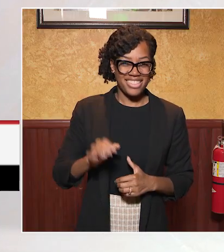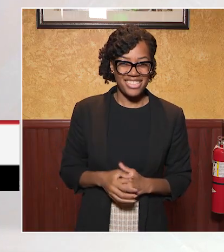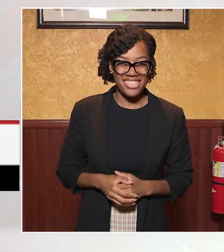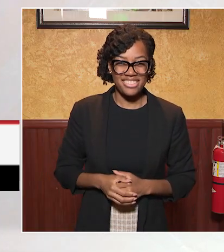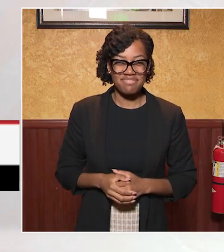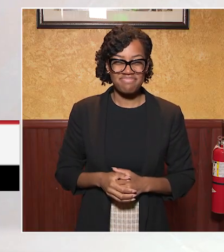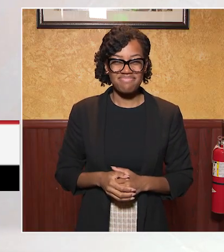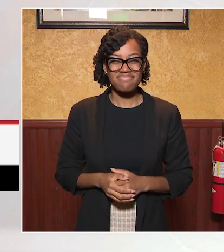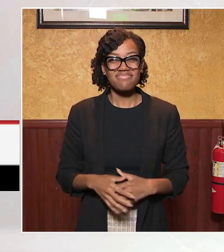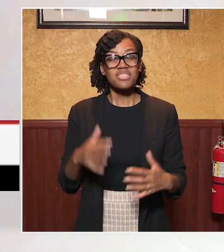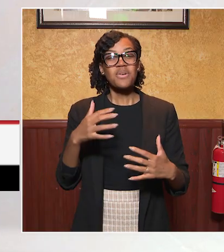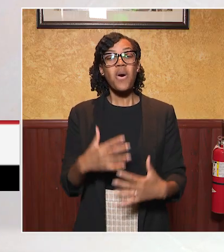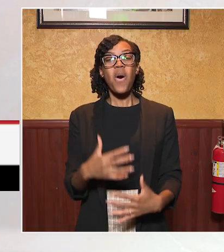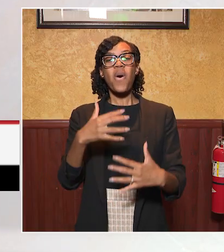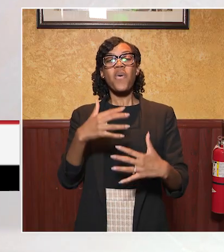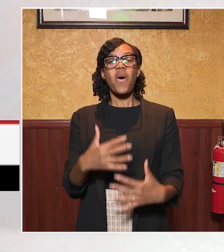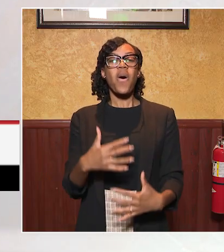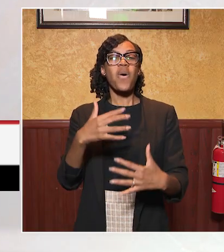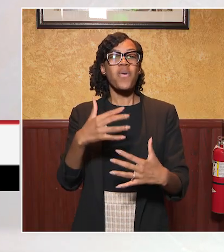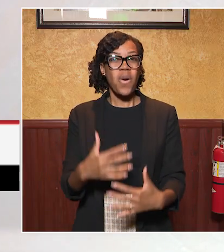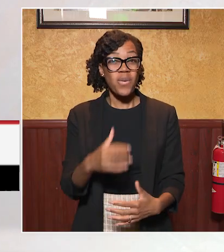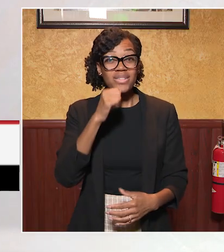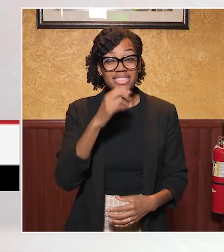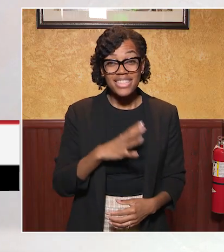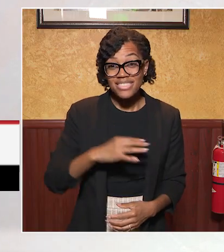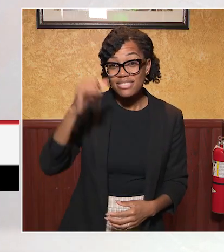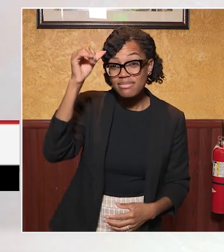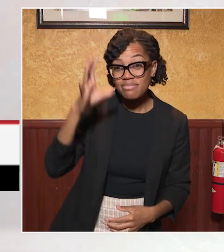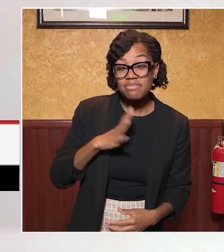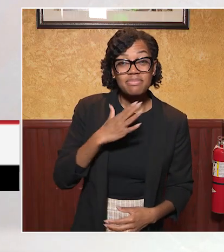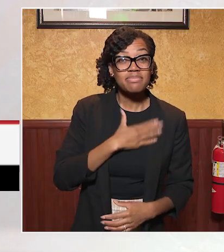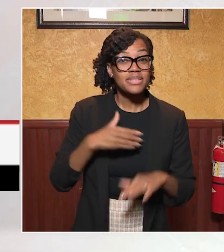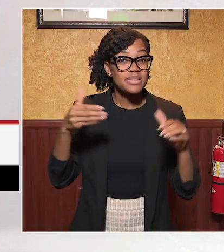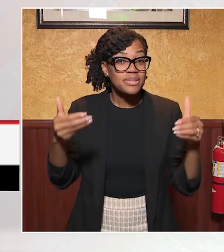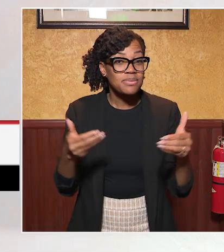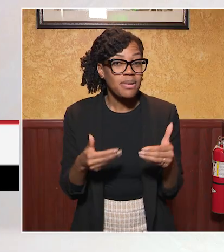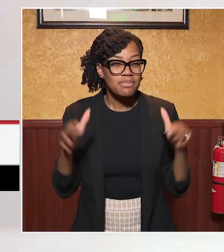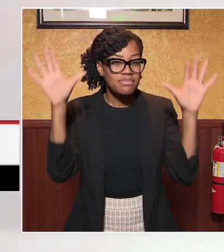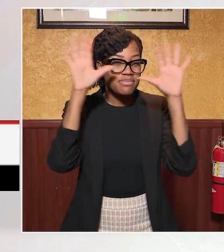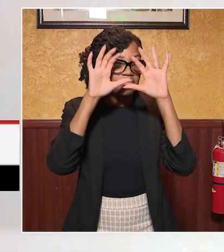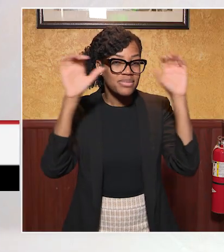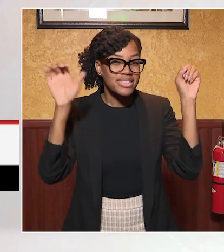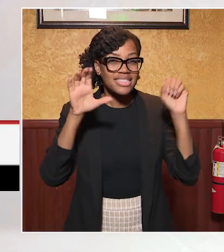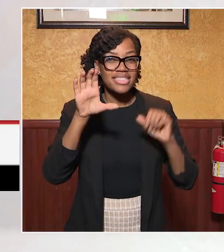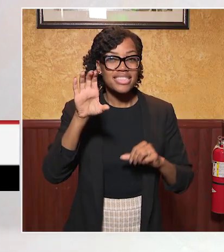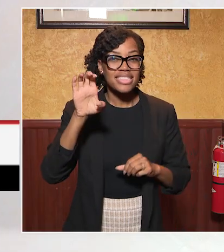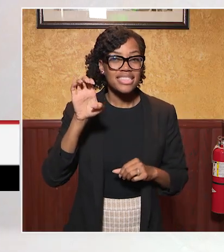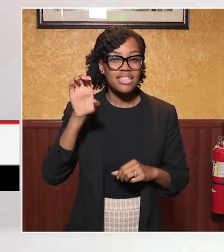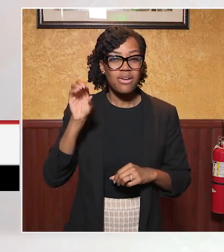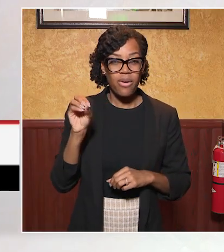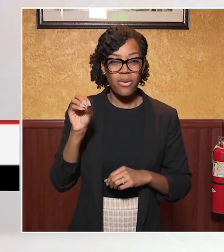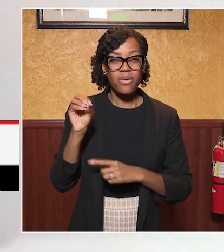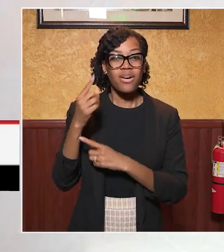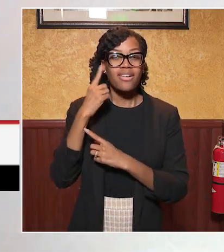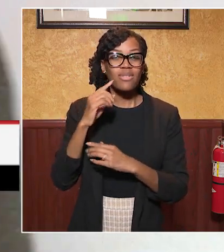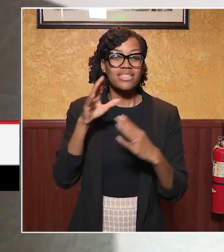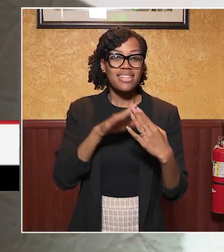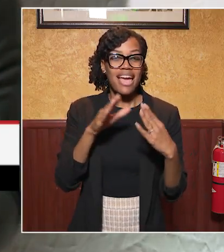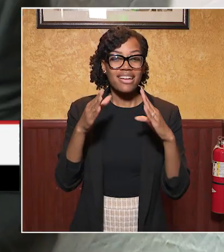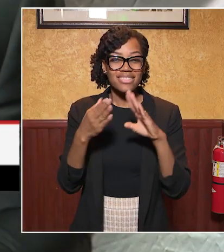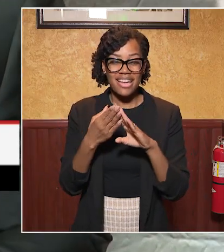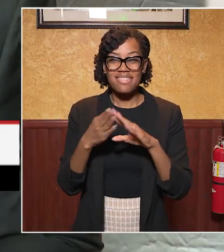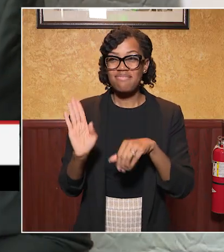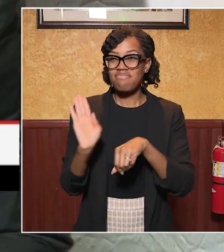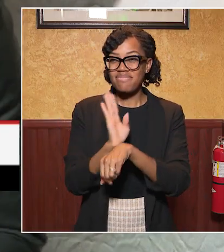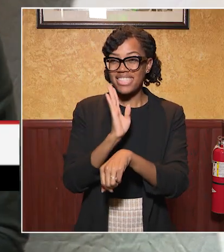Ho, ho, ho! Ladies and gentlemen, please welcome President and CEO of the Downtown DC Business